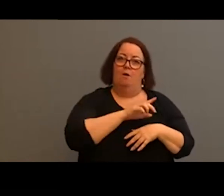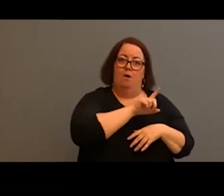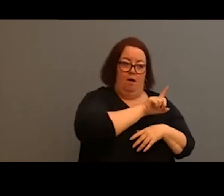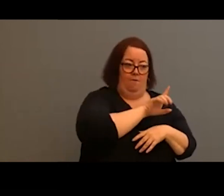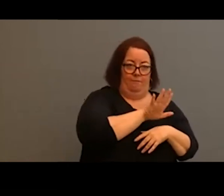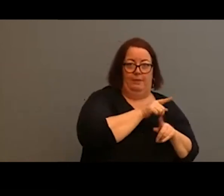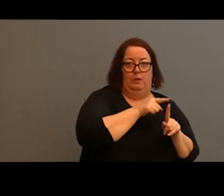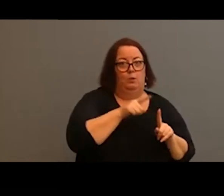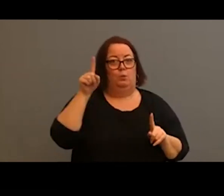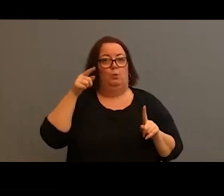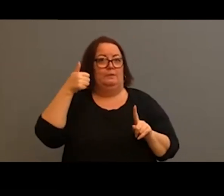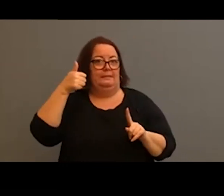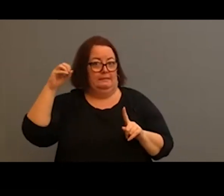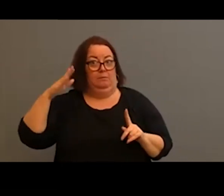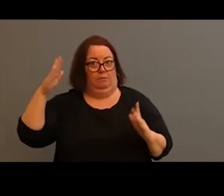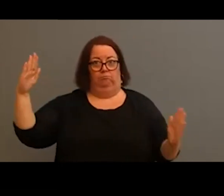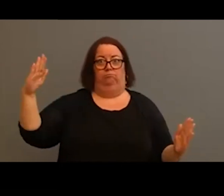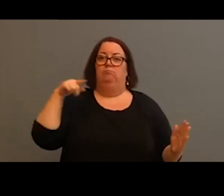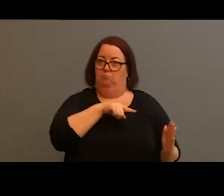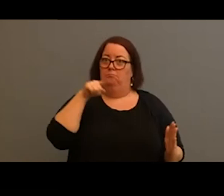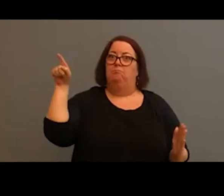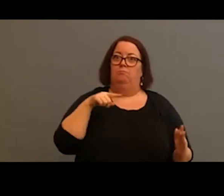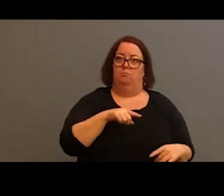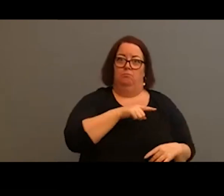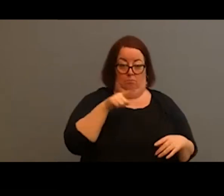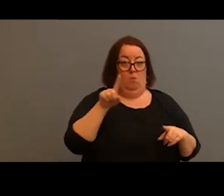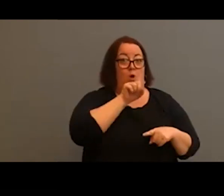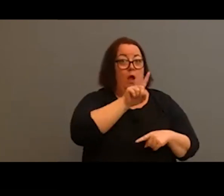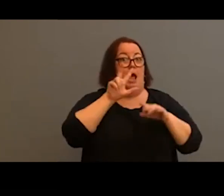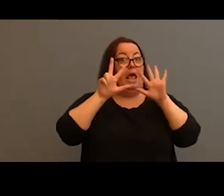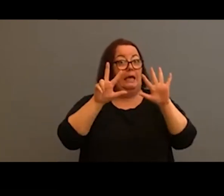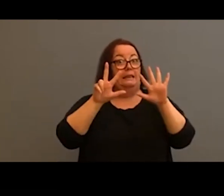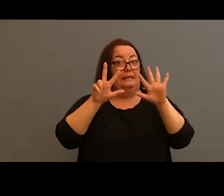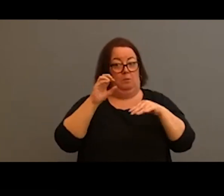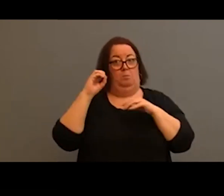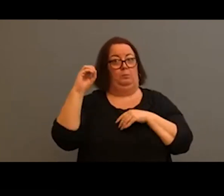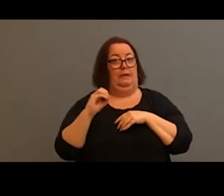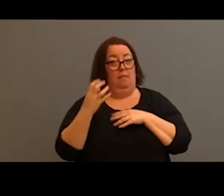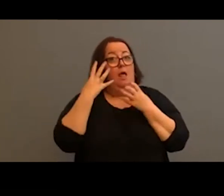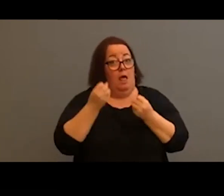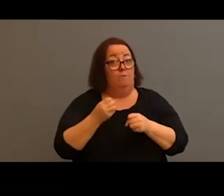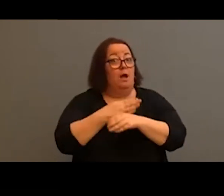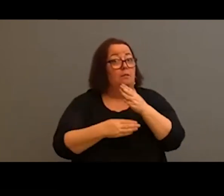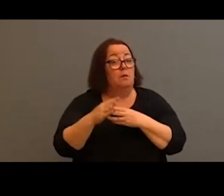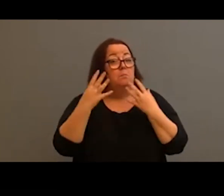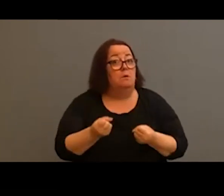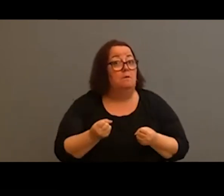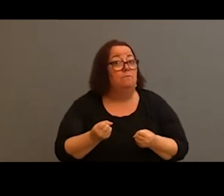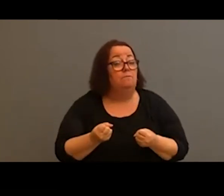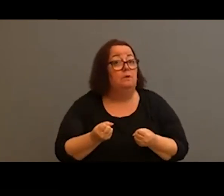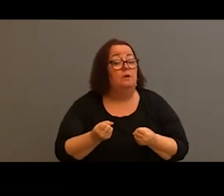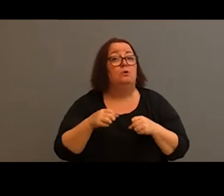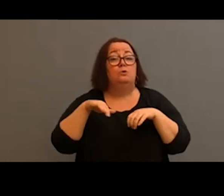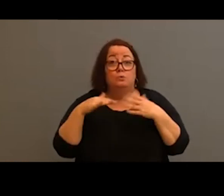some form of disability. One in three of those over 66 say the same thing. I mean, you'll probably get a